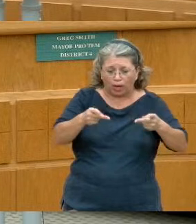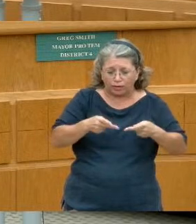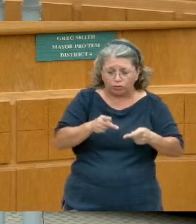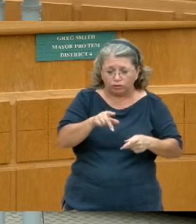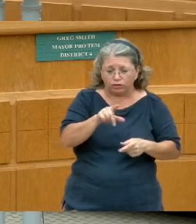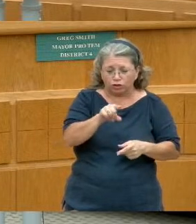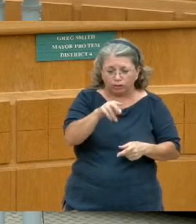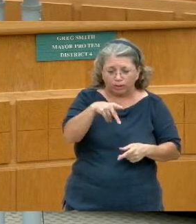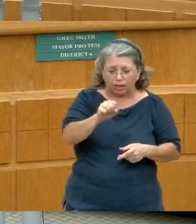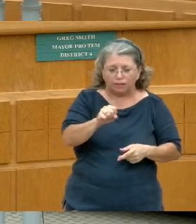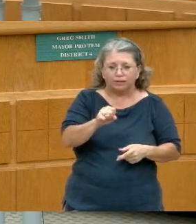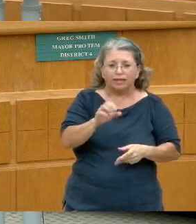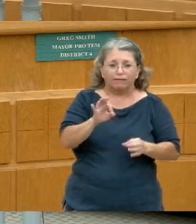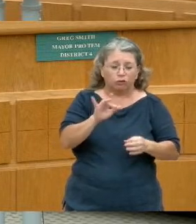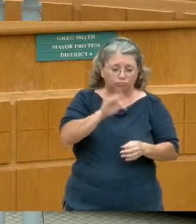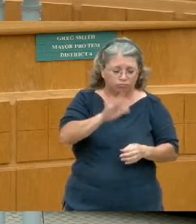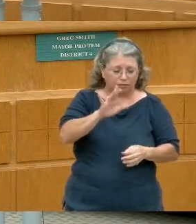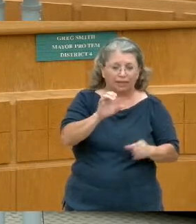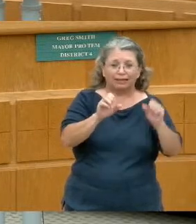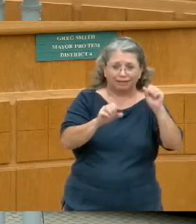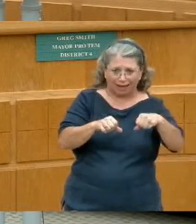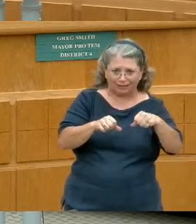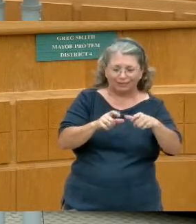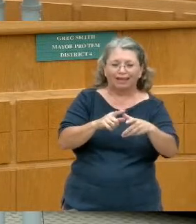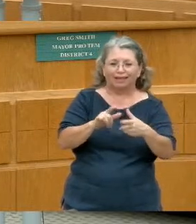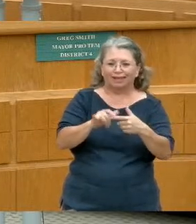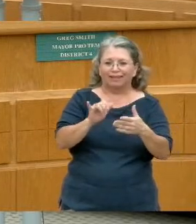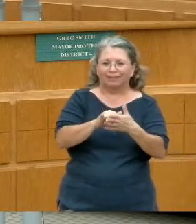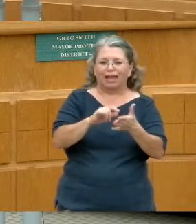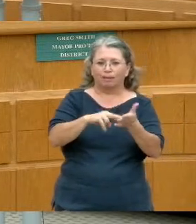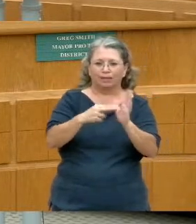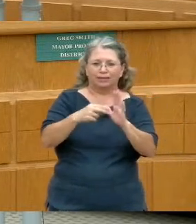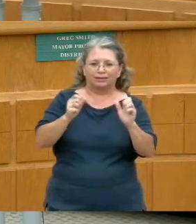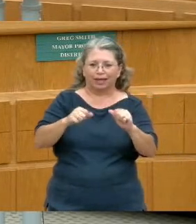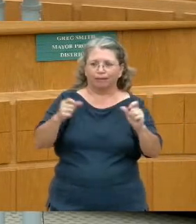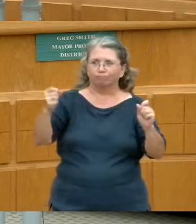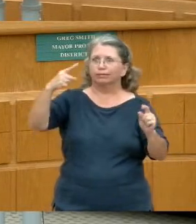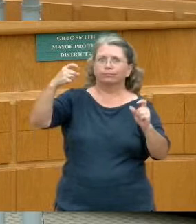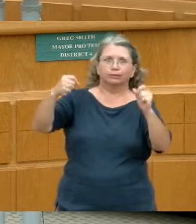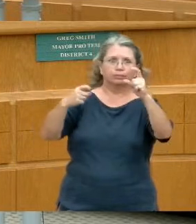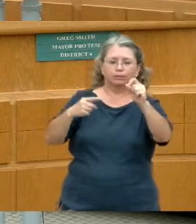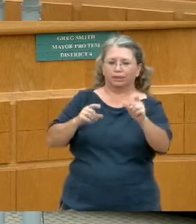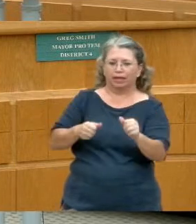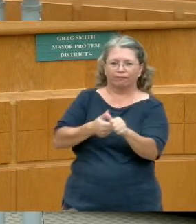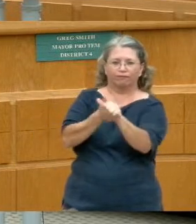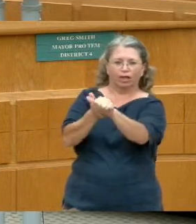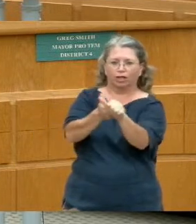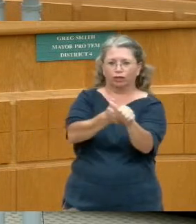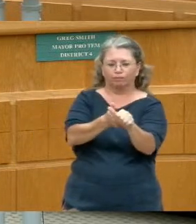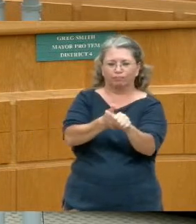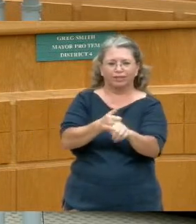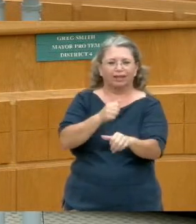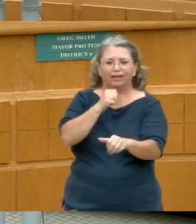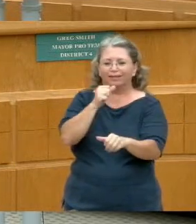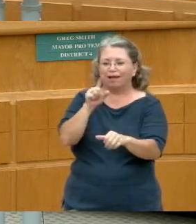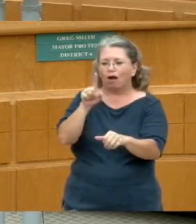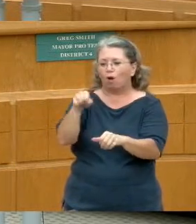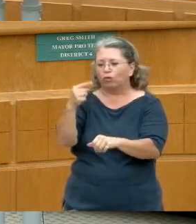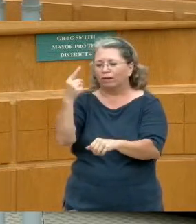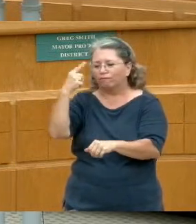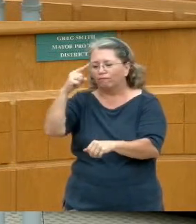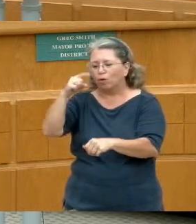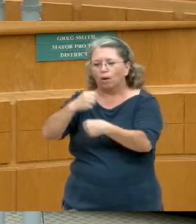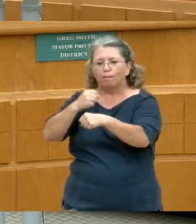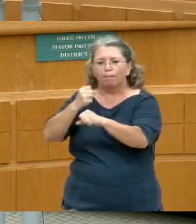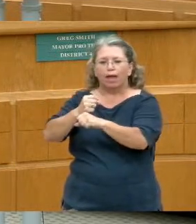then you're getting tracked. That data is used for not just making Mark Zuckerberg rich, but